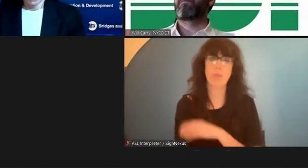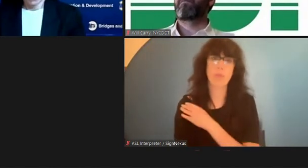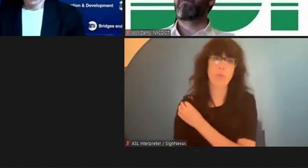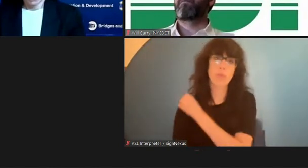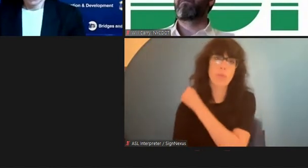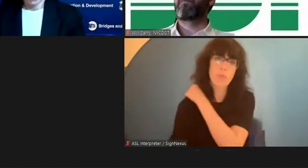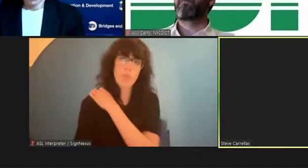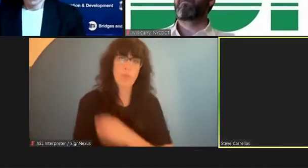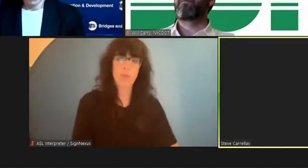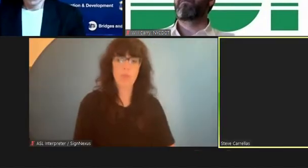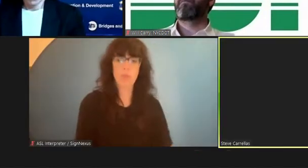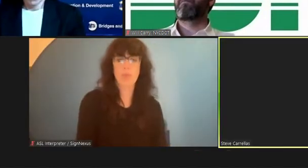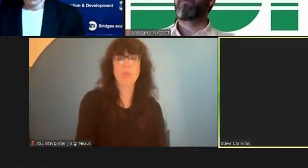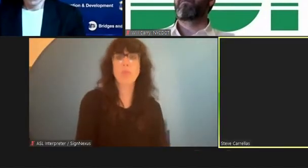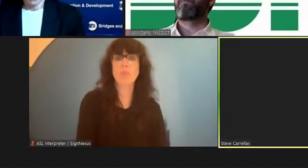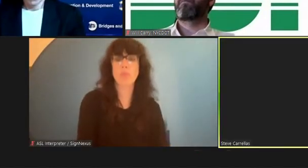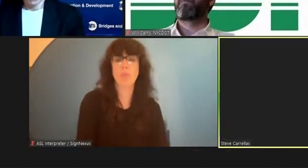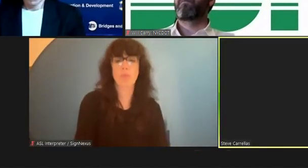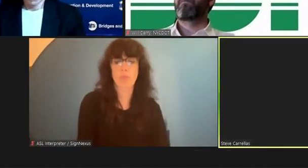um